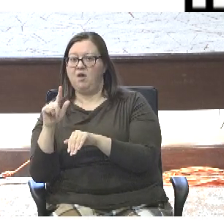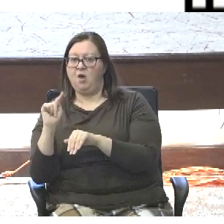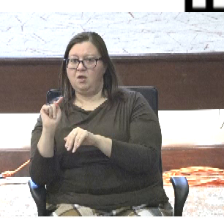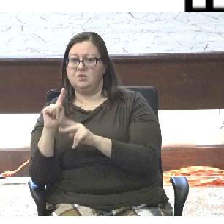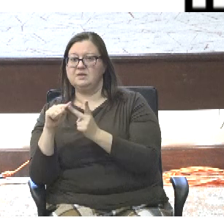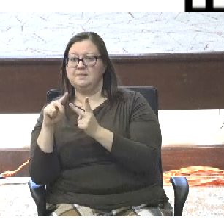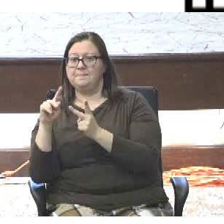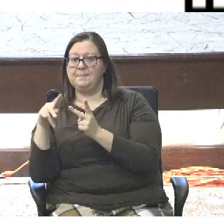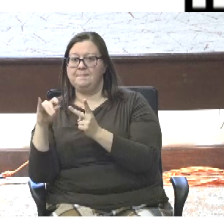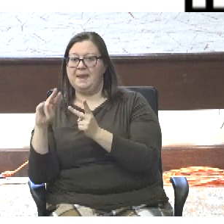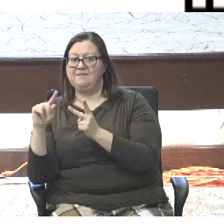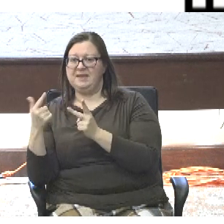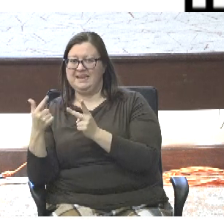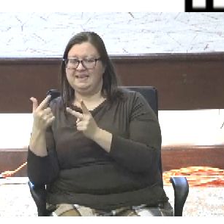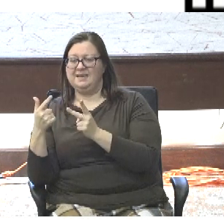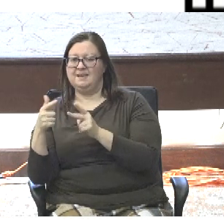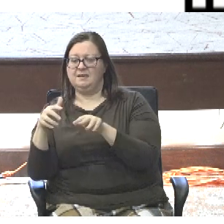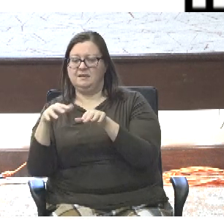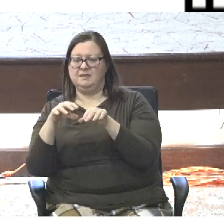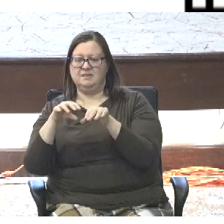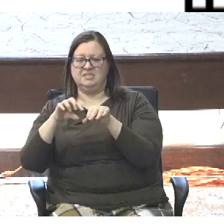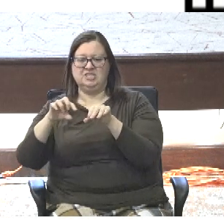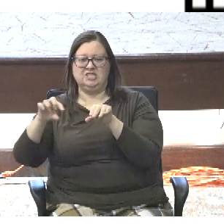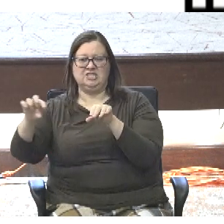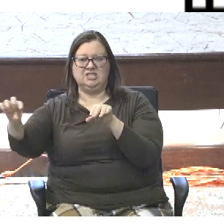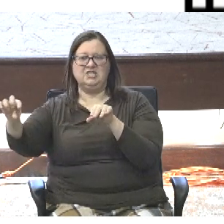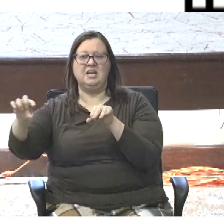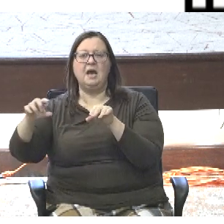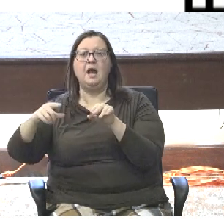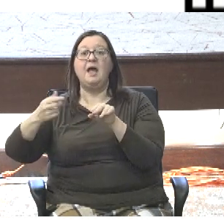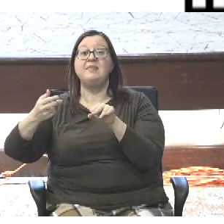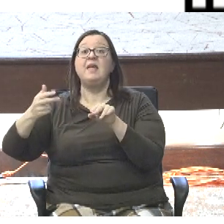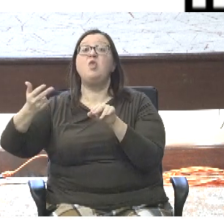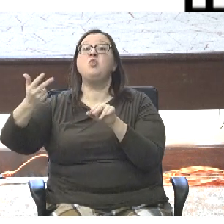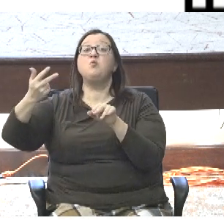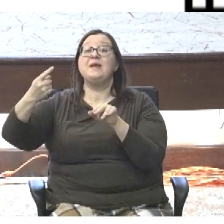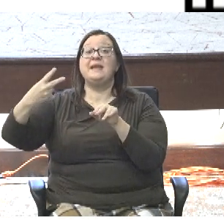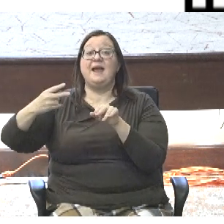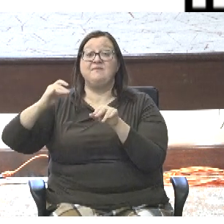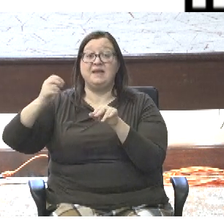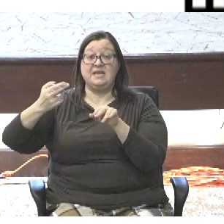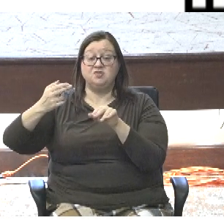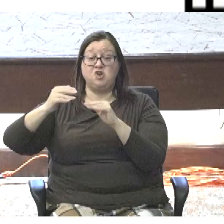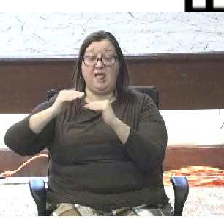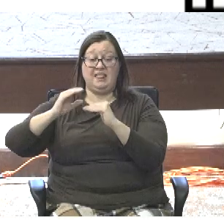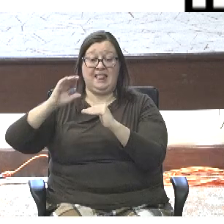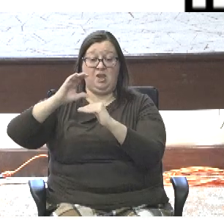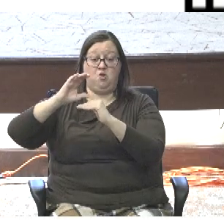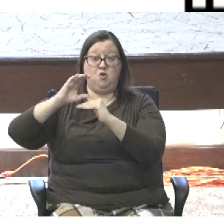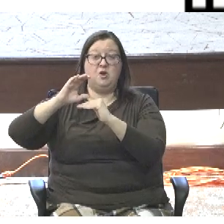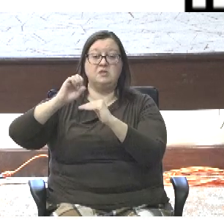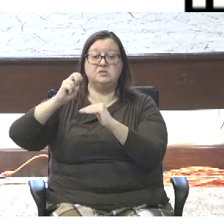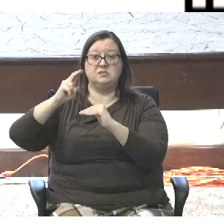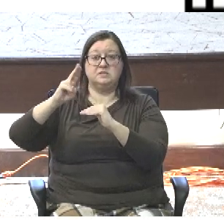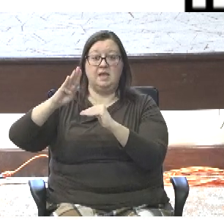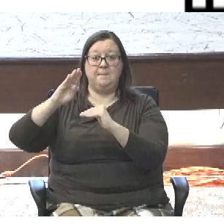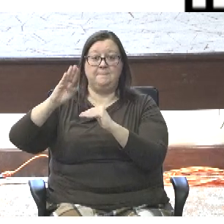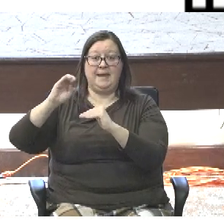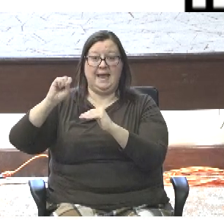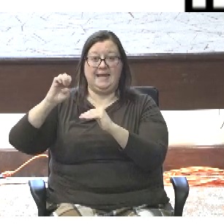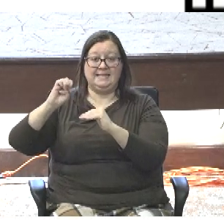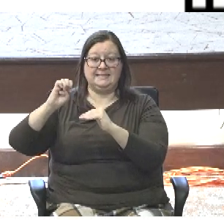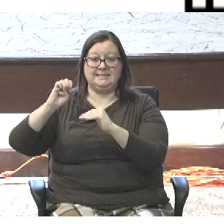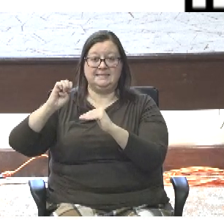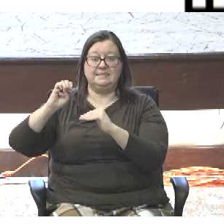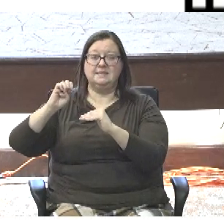you call asphalt, but for the street. And then an additional 3.5 inch layer of sub-base that goes